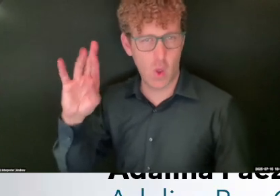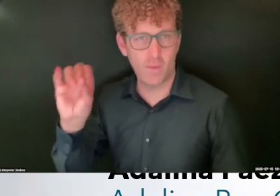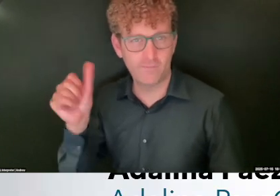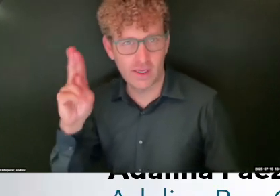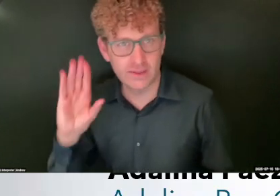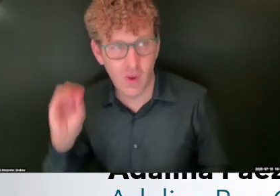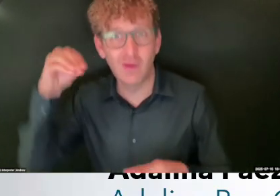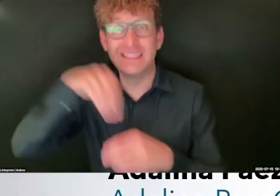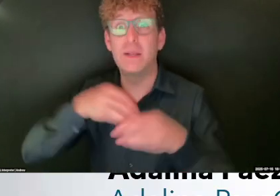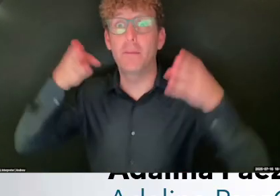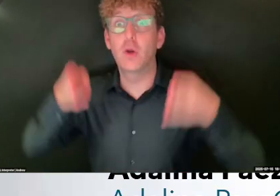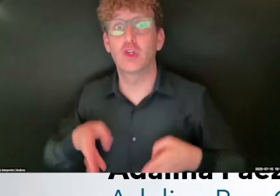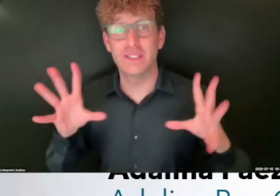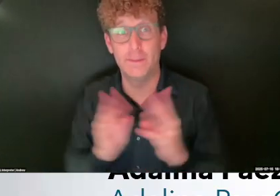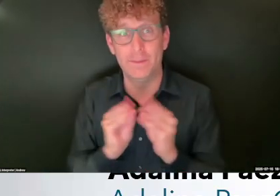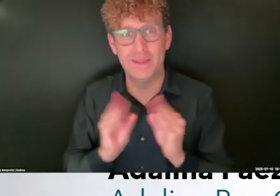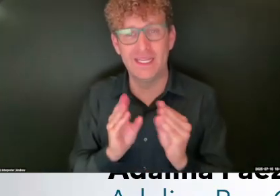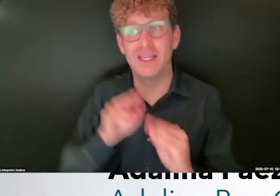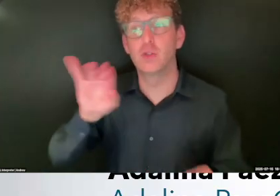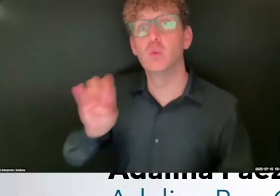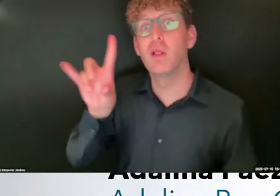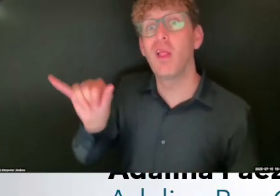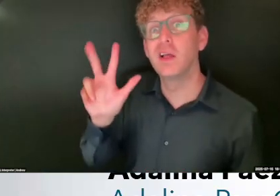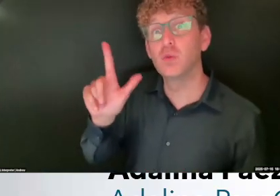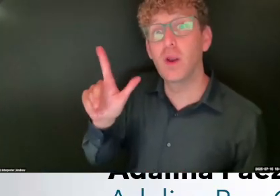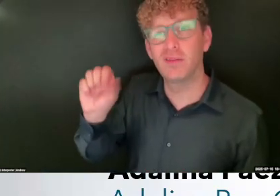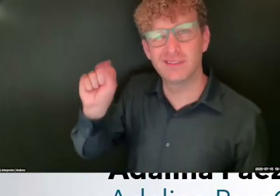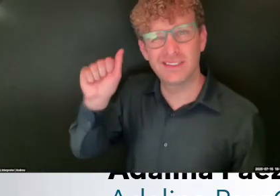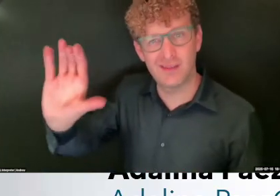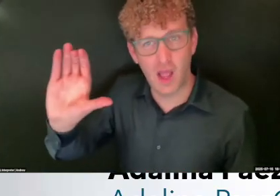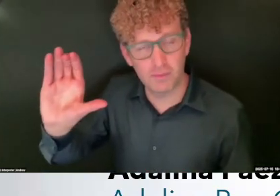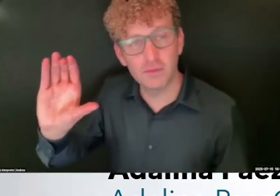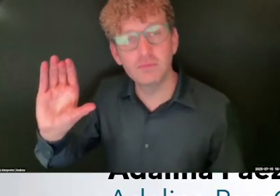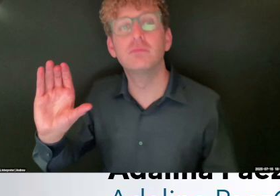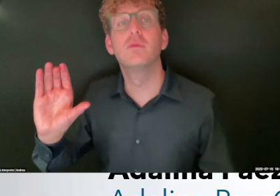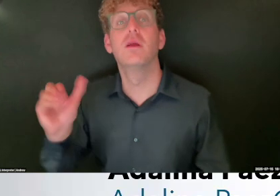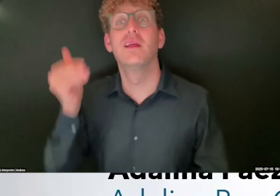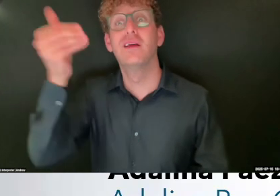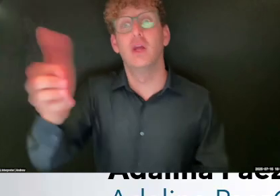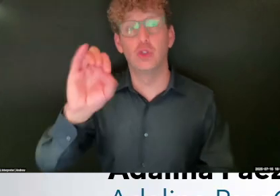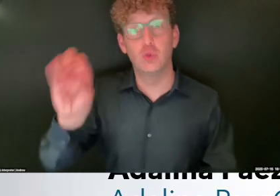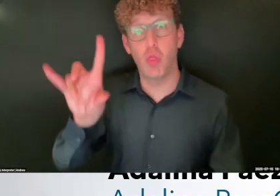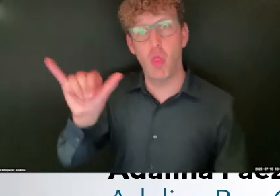in Sacramento, again, an in-person meeting, and then July 31st in Long Beach.